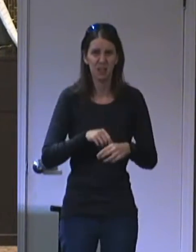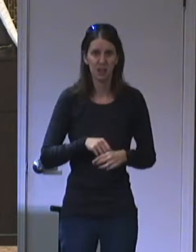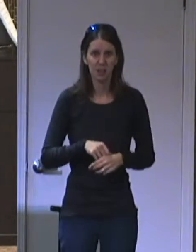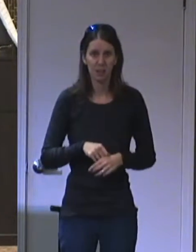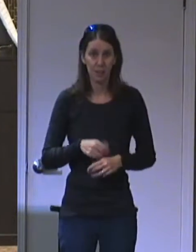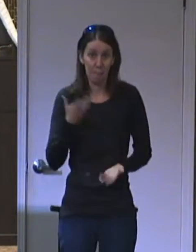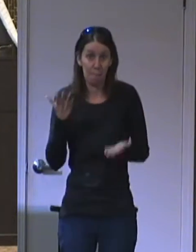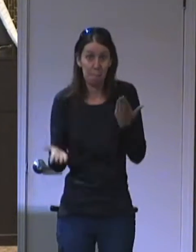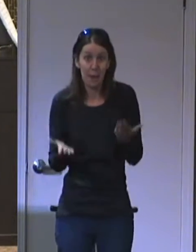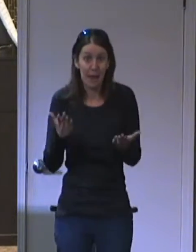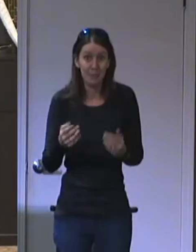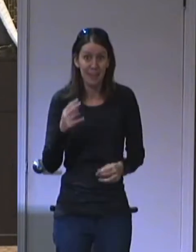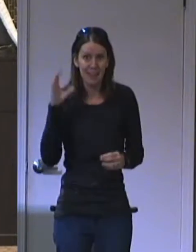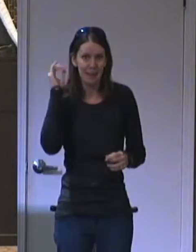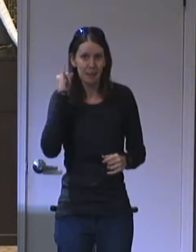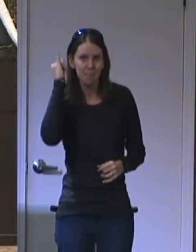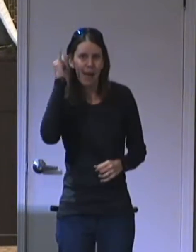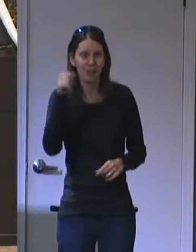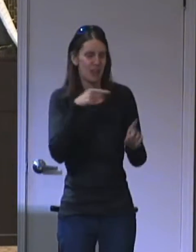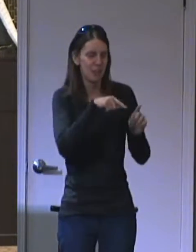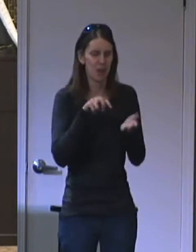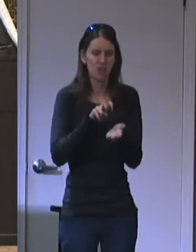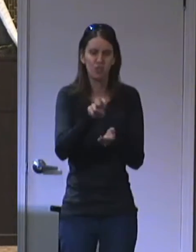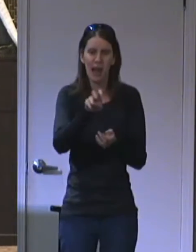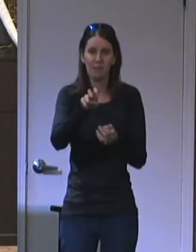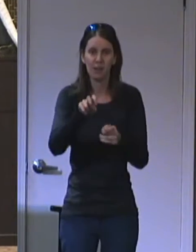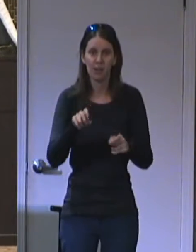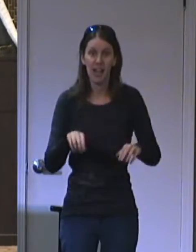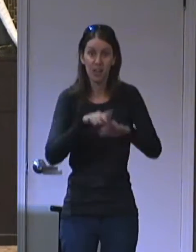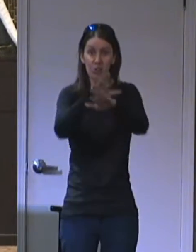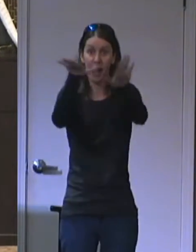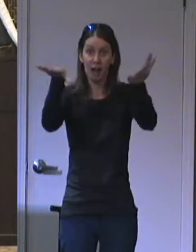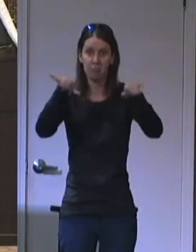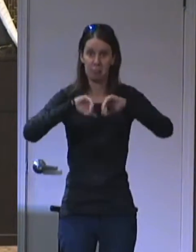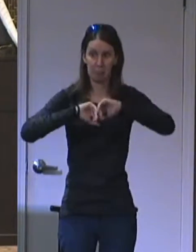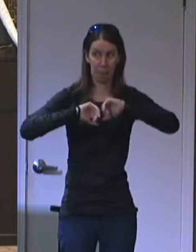literally cleared around him, you know? What's going on?